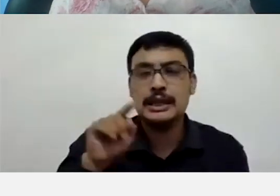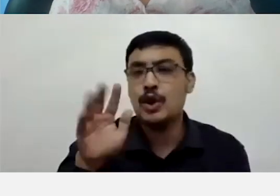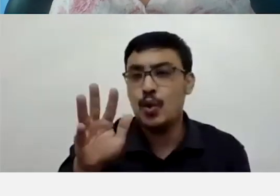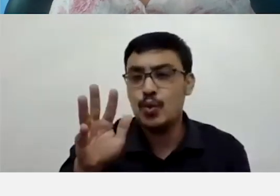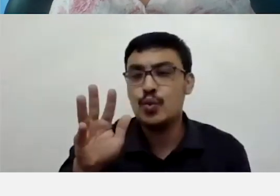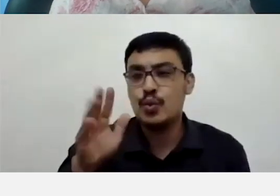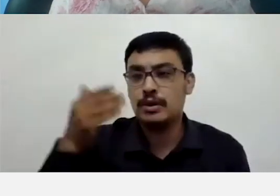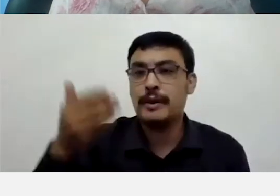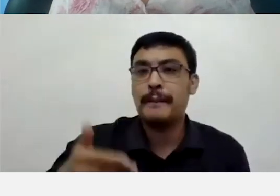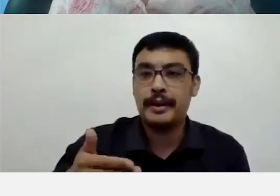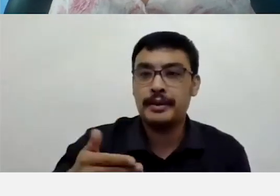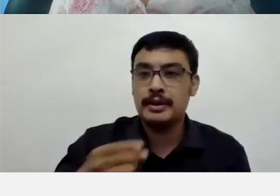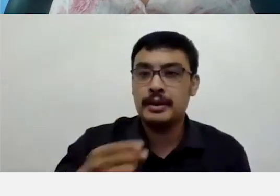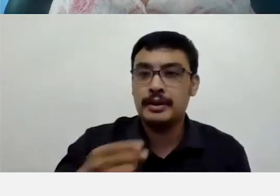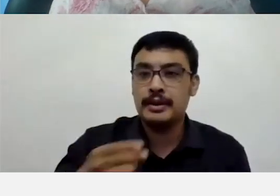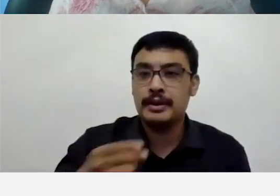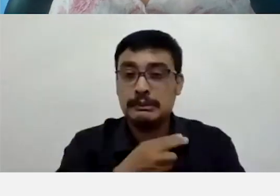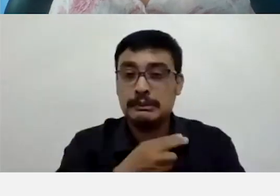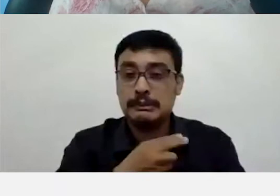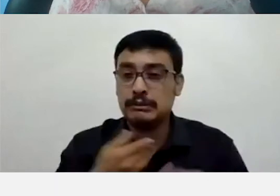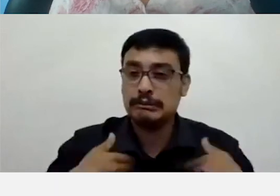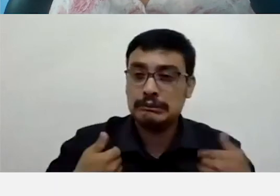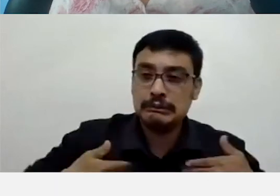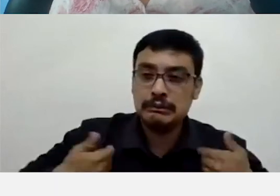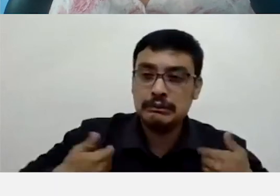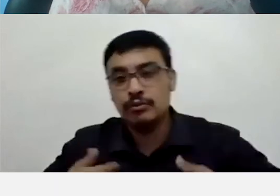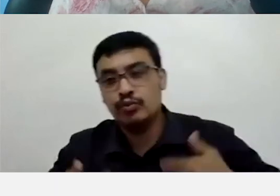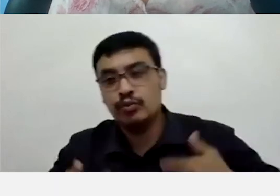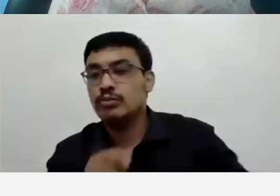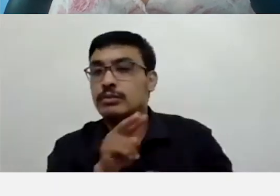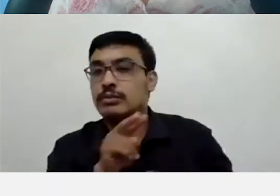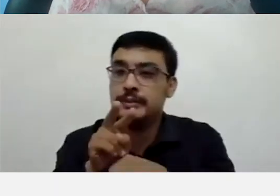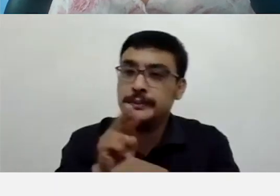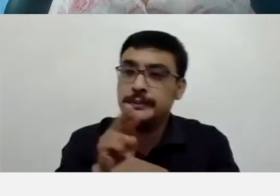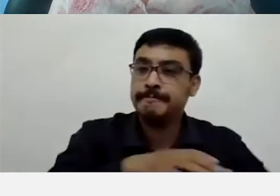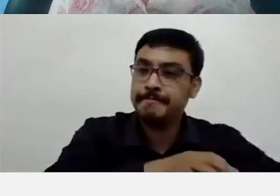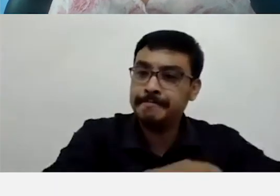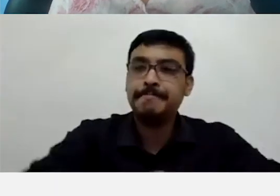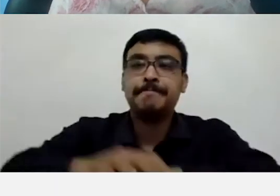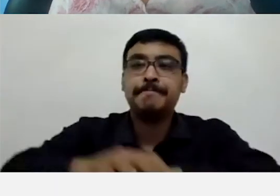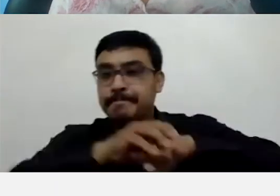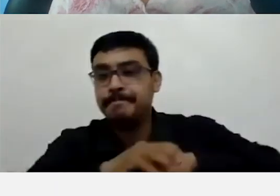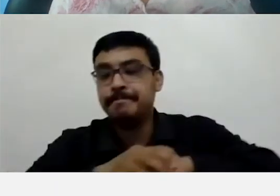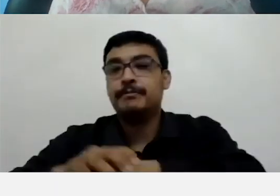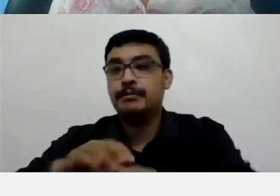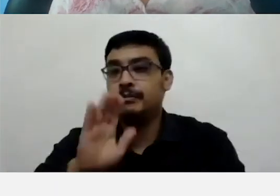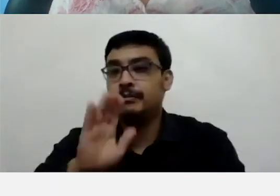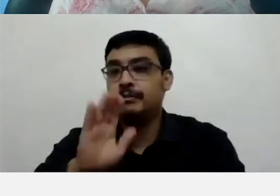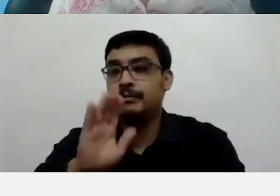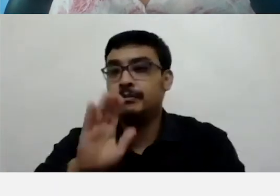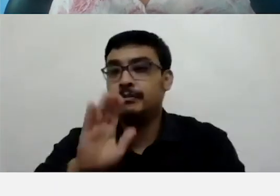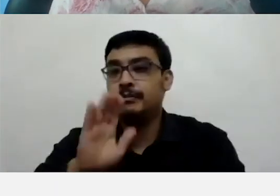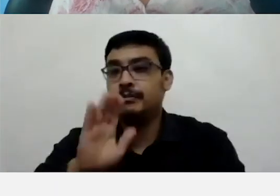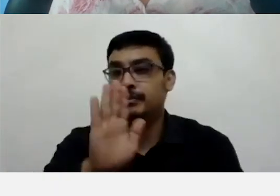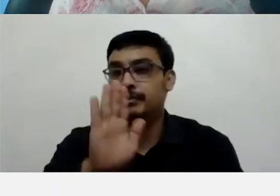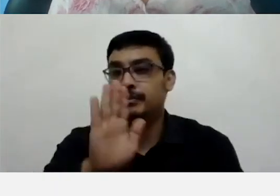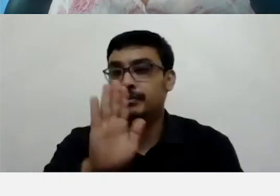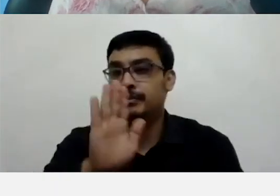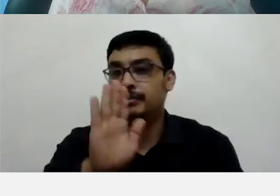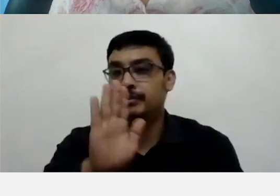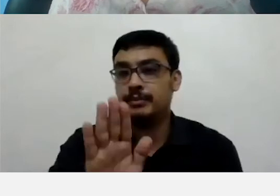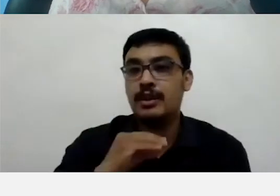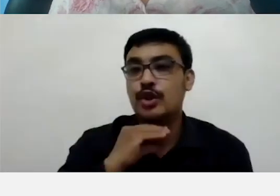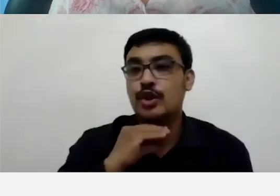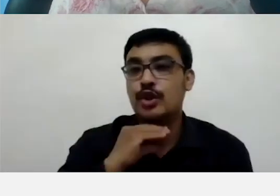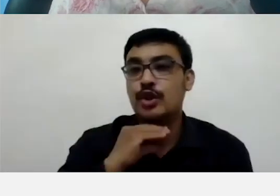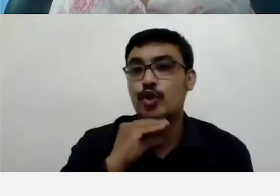of entertainment by watching and the pulling this chariot. And young and senior citizens and the childrens, they